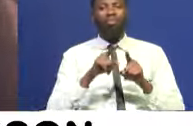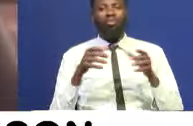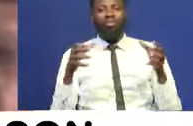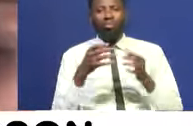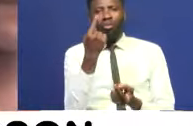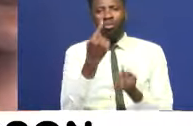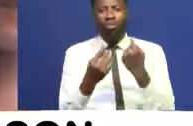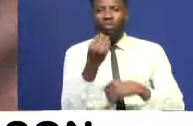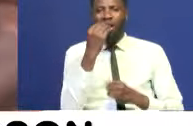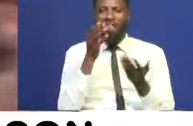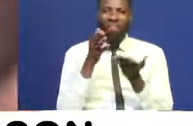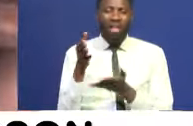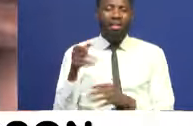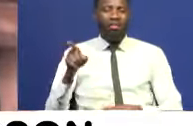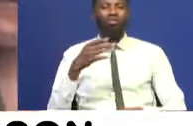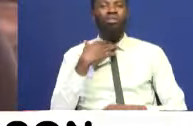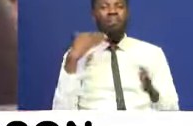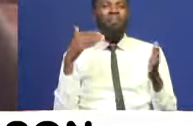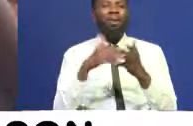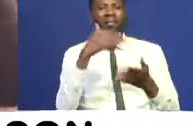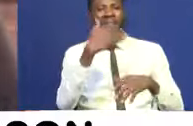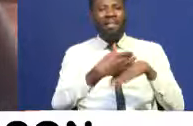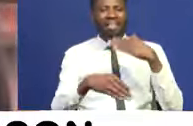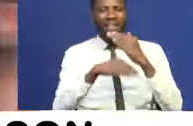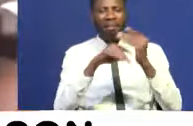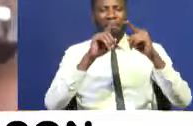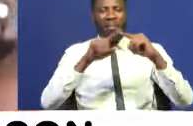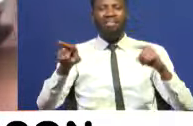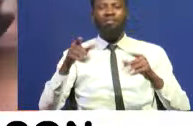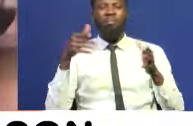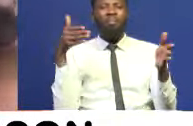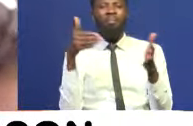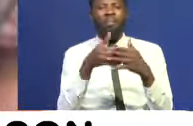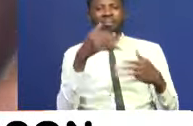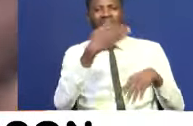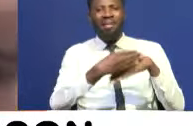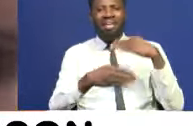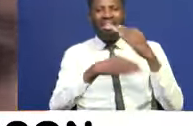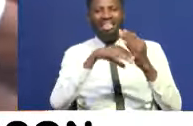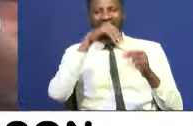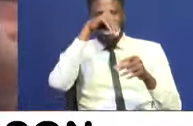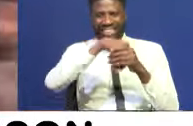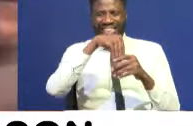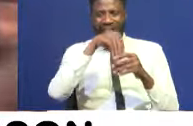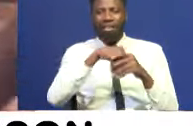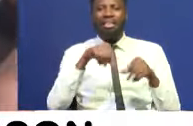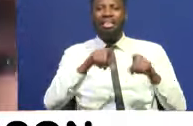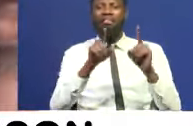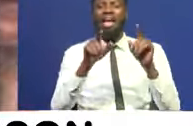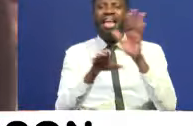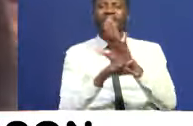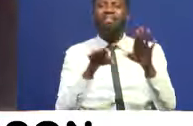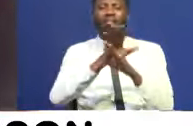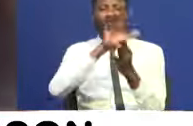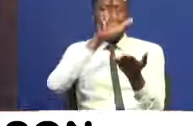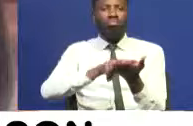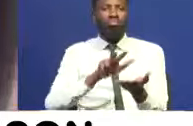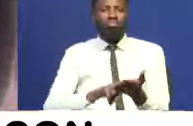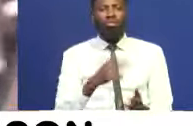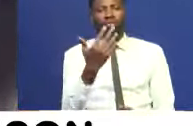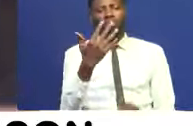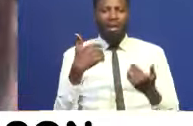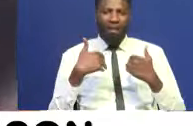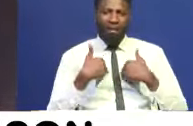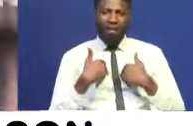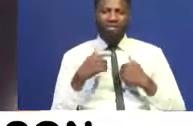Bata wanakuja wanataka kusimamisha mjengo, na ile mjengo wanataka kusimamisha iko na document zote. So watuambie ni mbinu gani wanataka